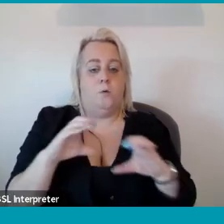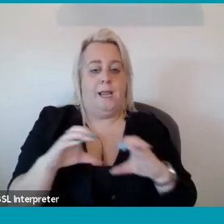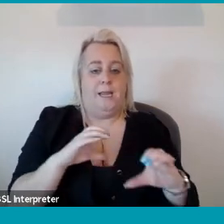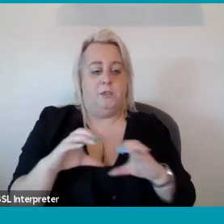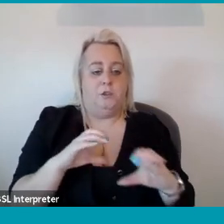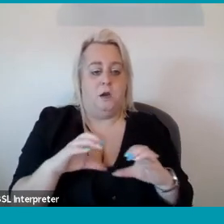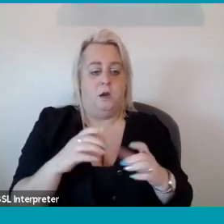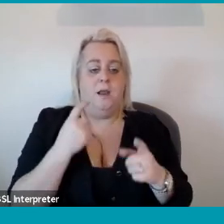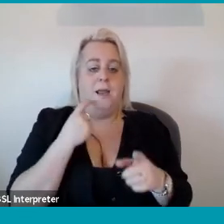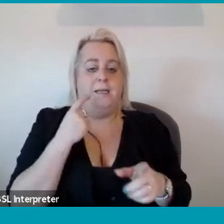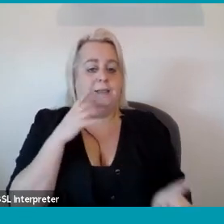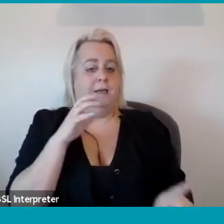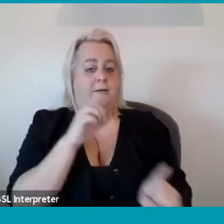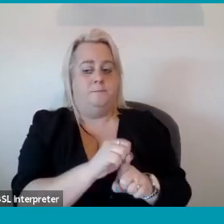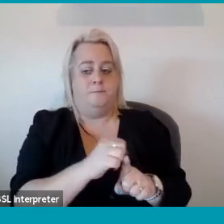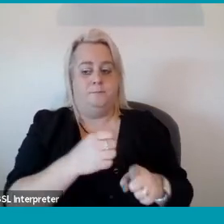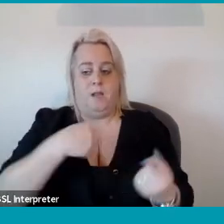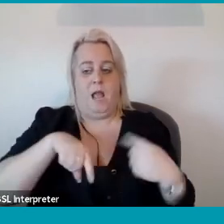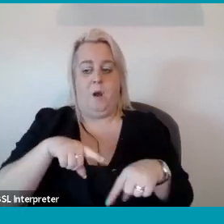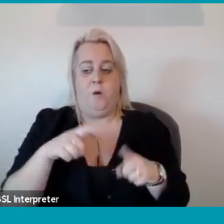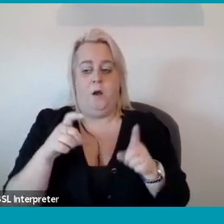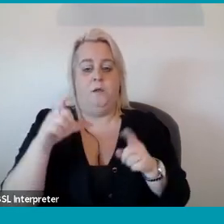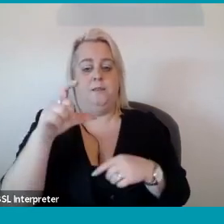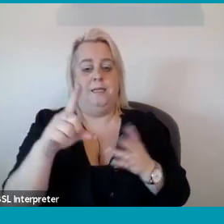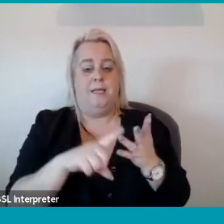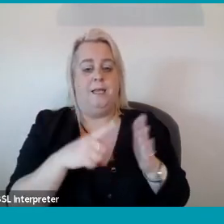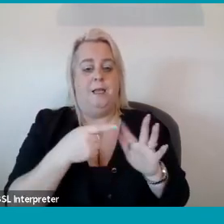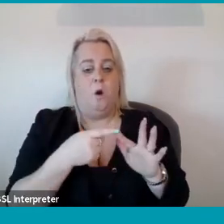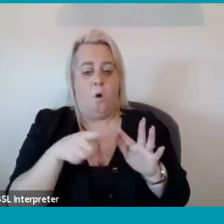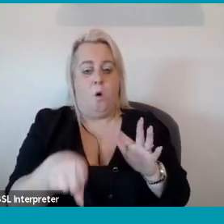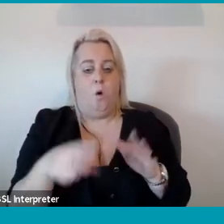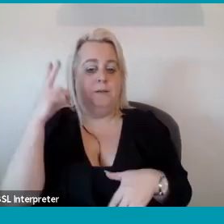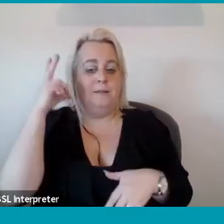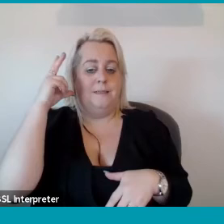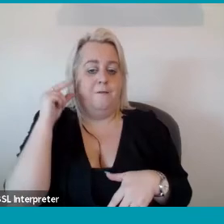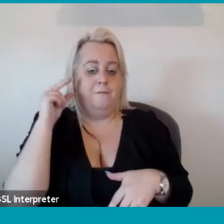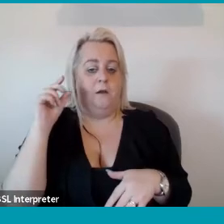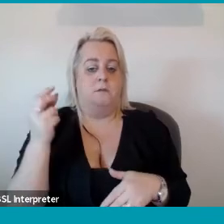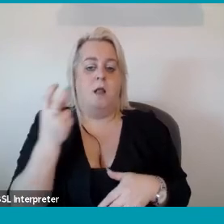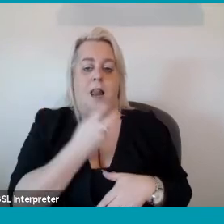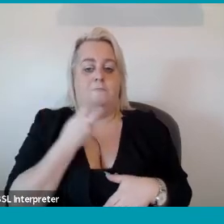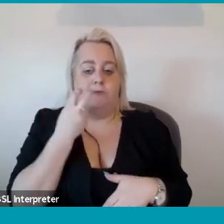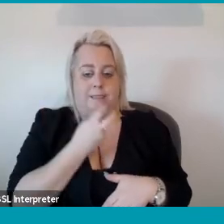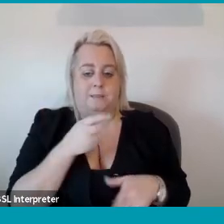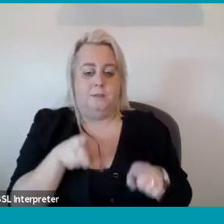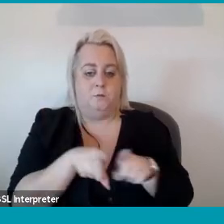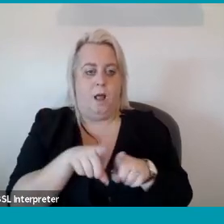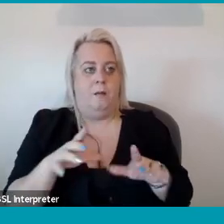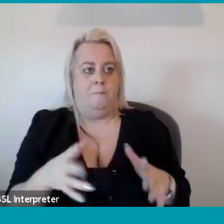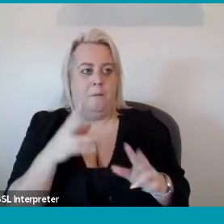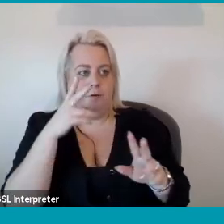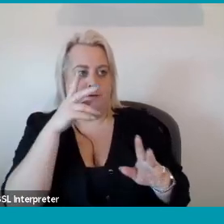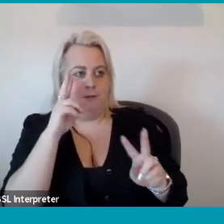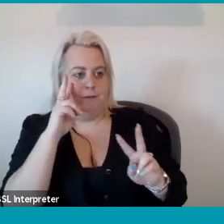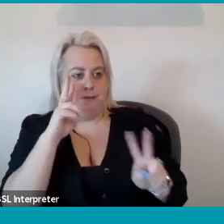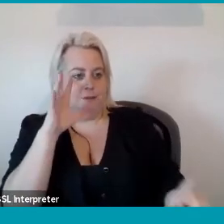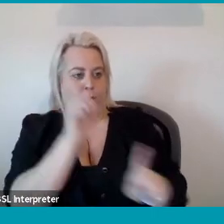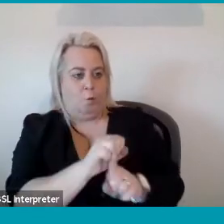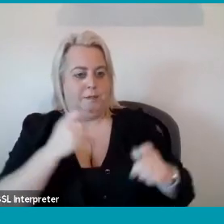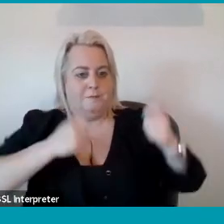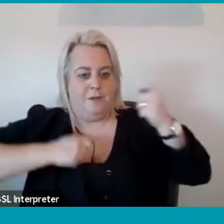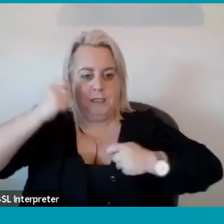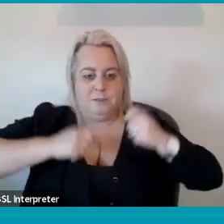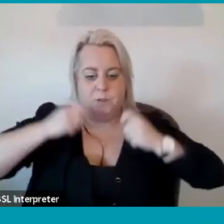COO is deafened, and she lip reads, but she also notices facial expressions and body